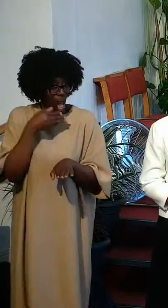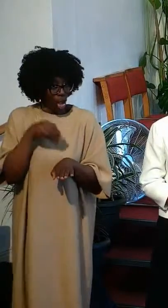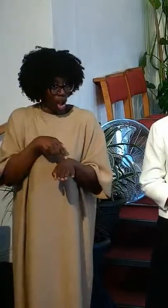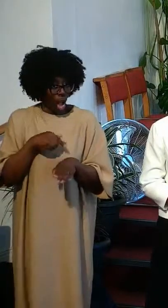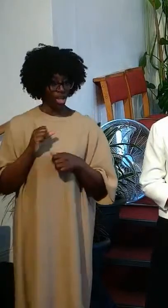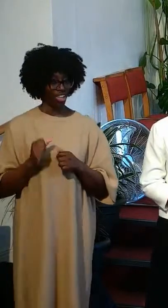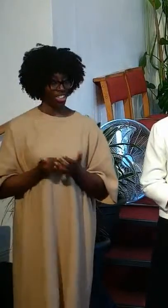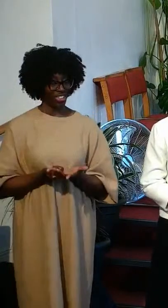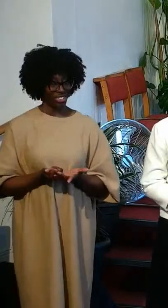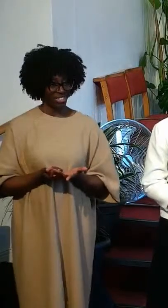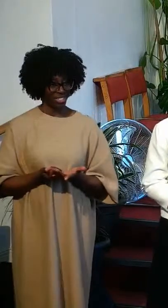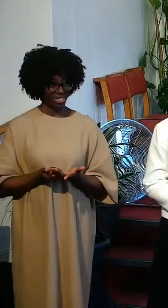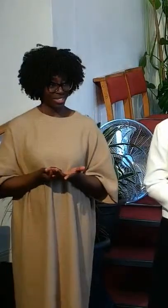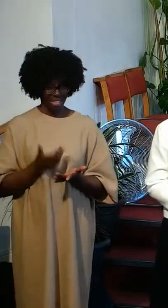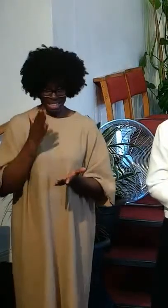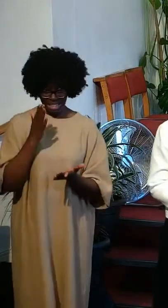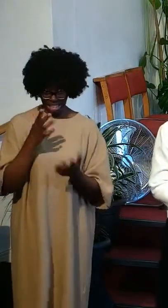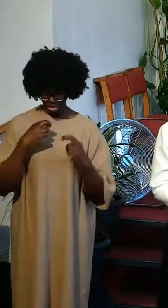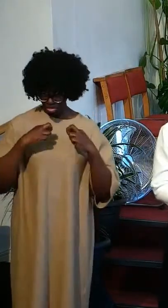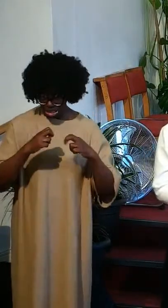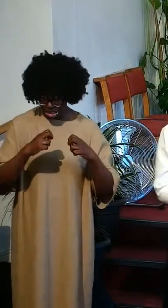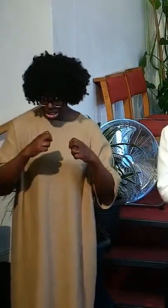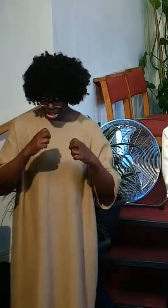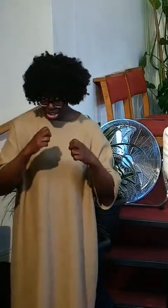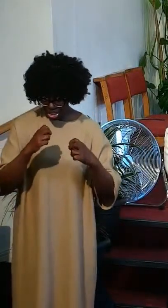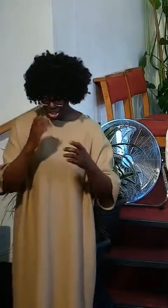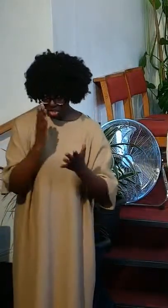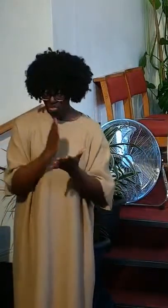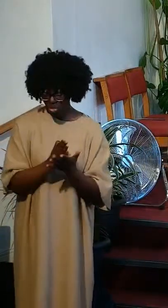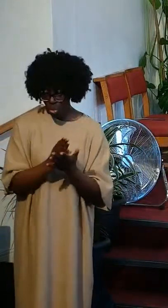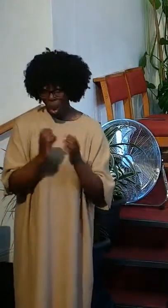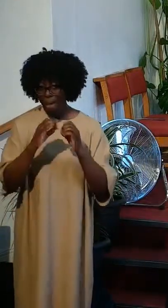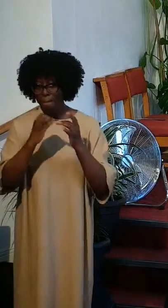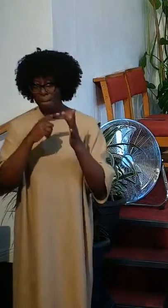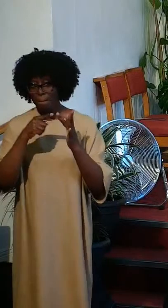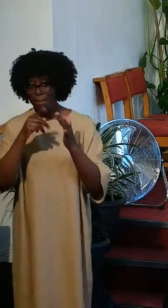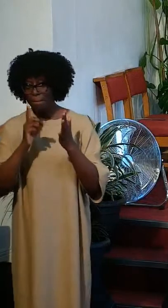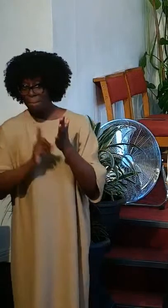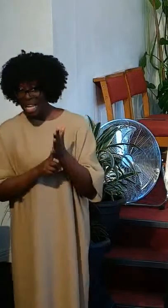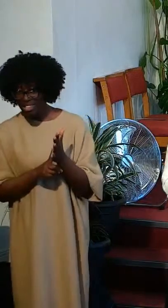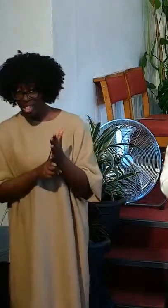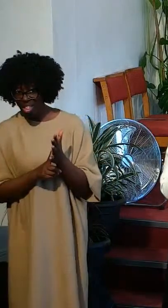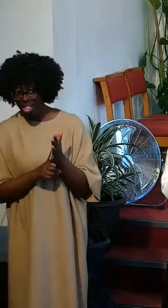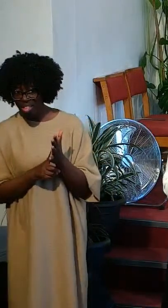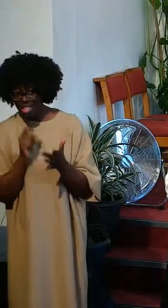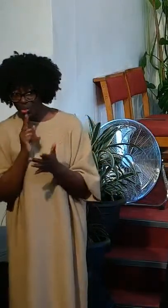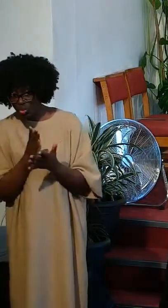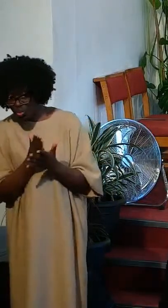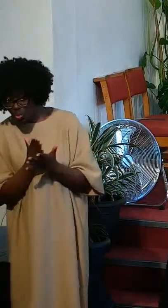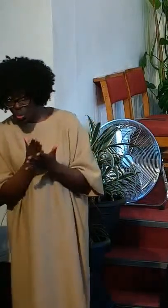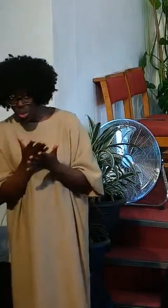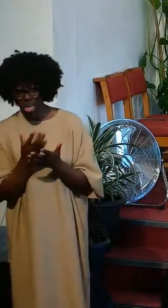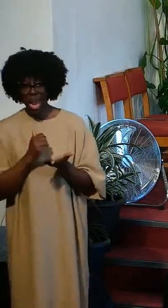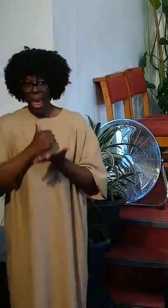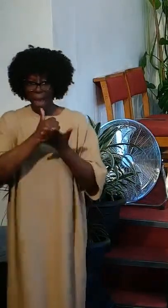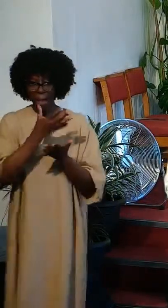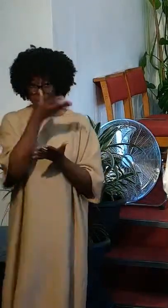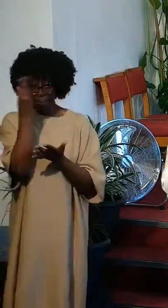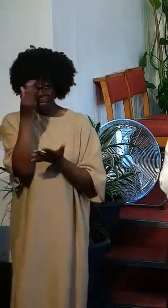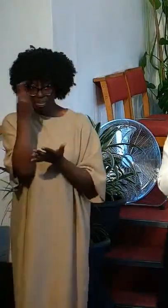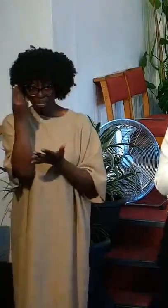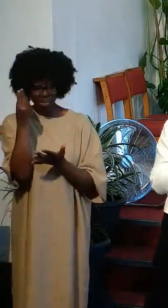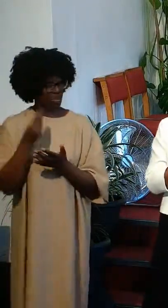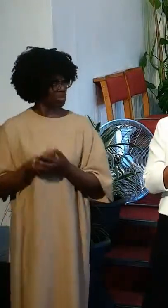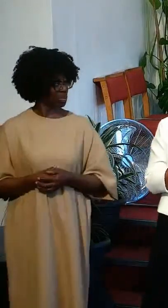there some kind of truth, research about basil and things like that? Is that too much a question? Right, yeah, so I wouldn't know specifically,